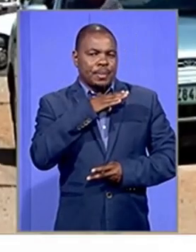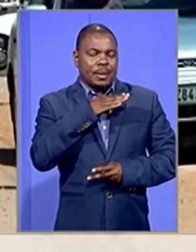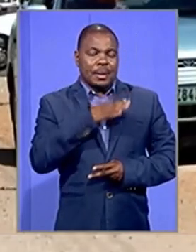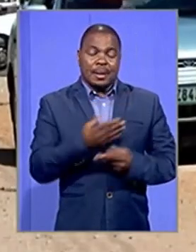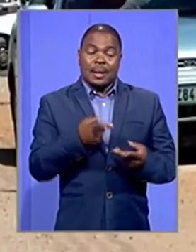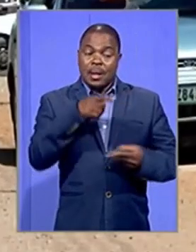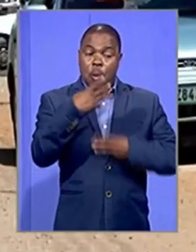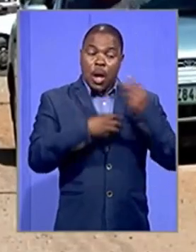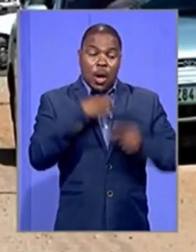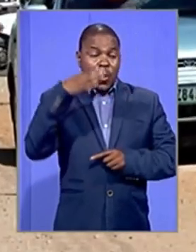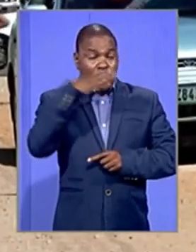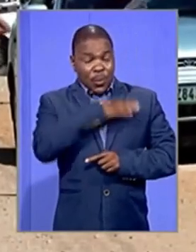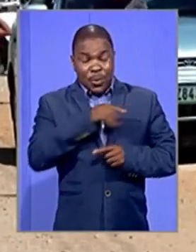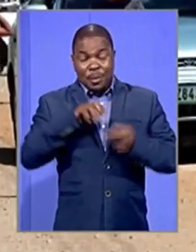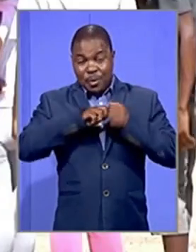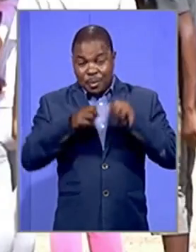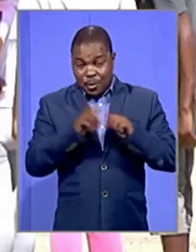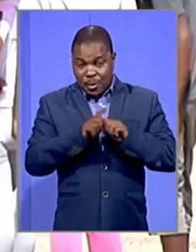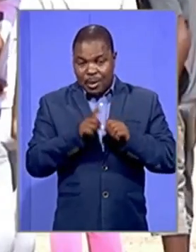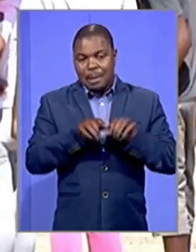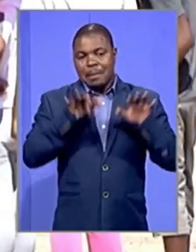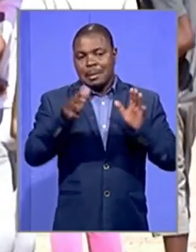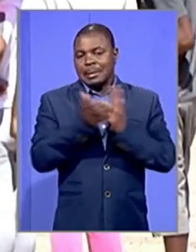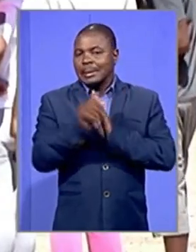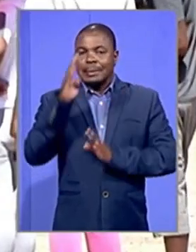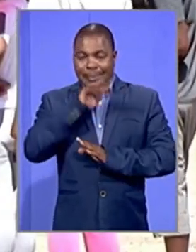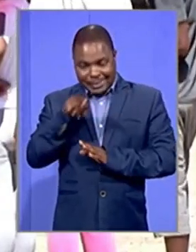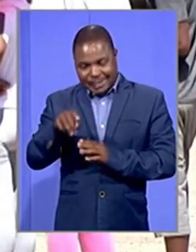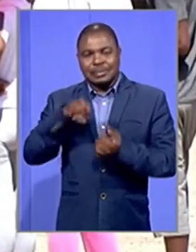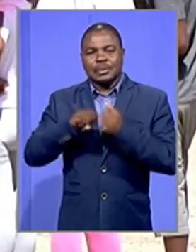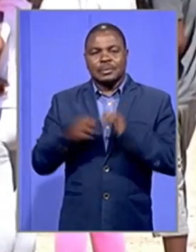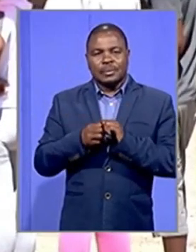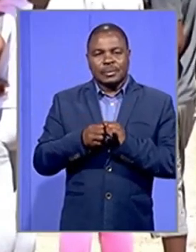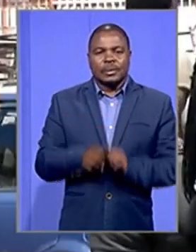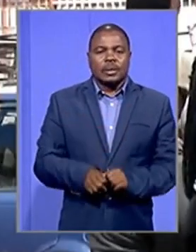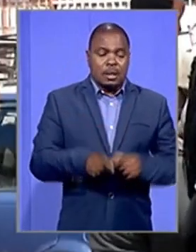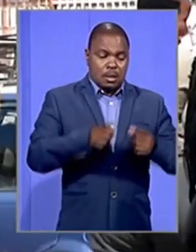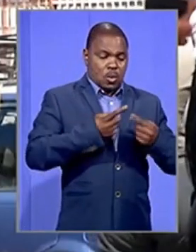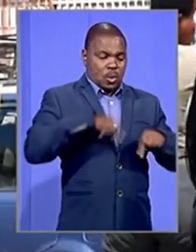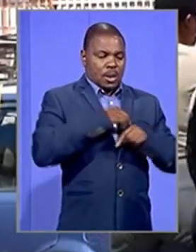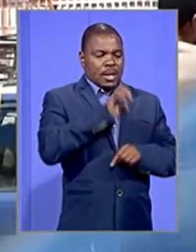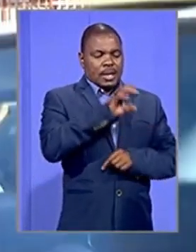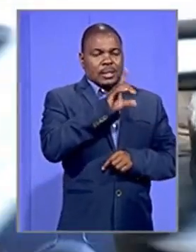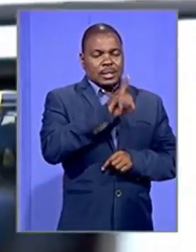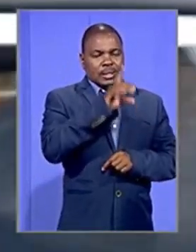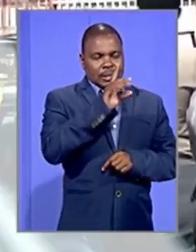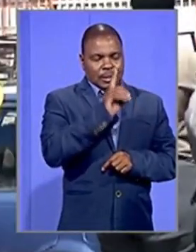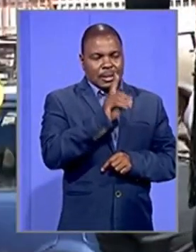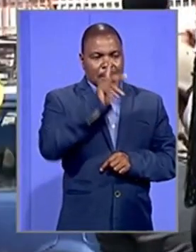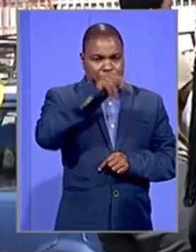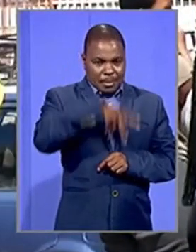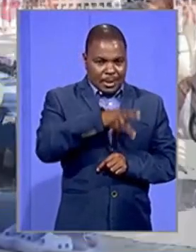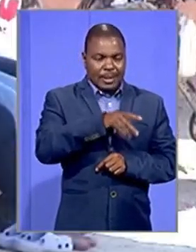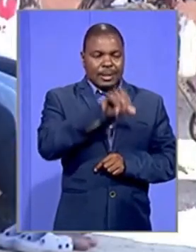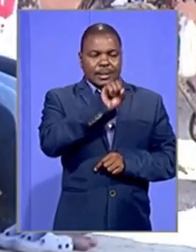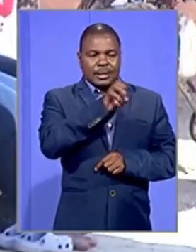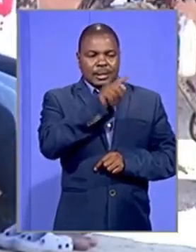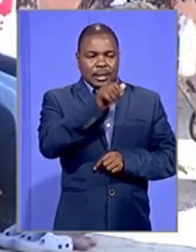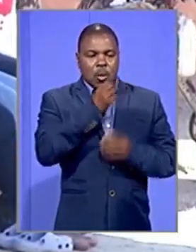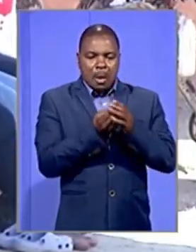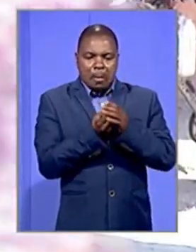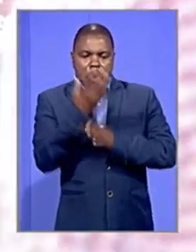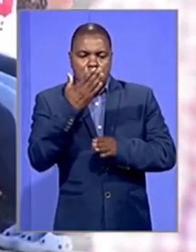drivers to unemployment is people who don't have skills. So we've identified Rena as an ETDP seater. Unfortunately, we cannot create employment